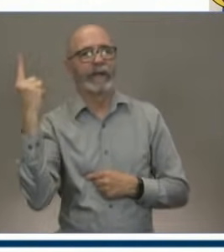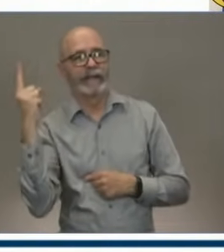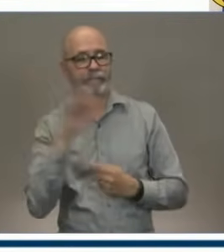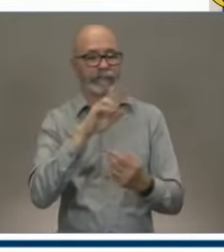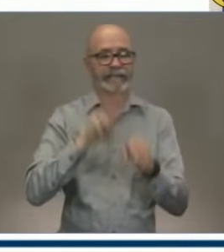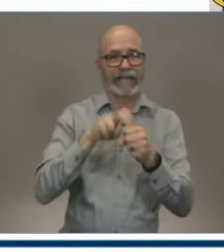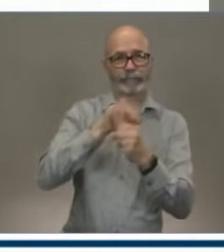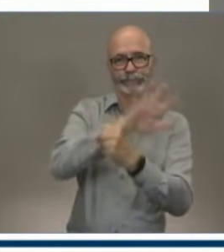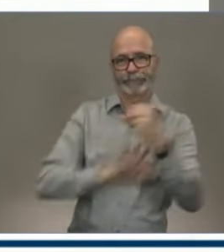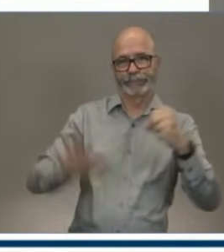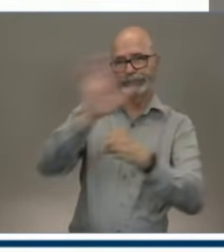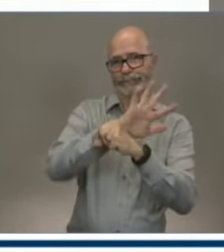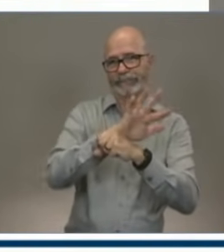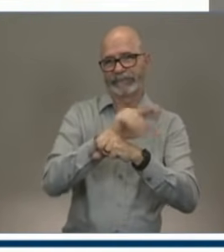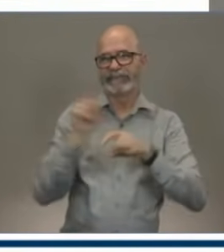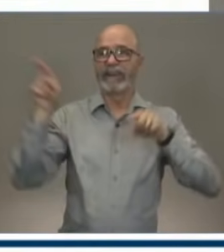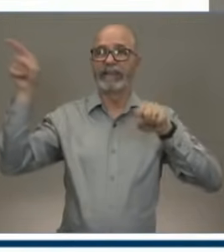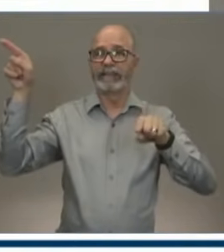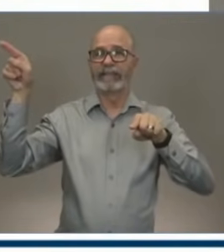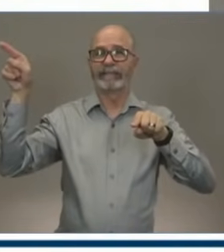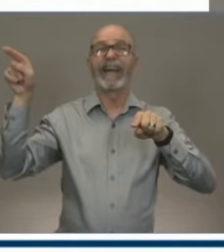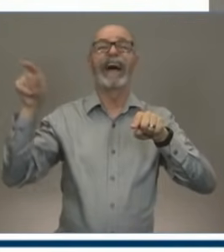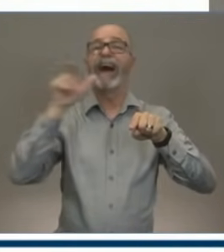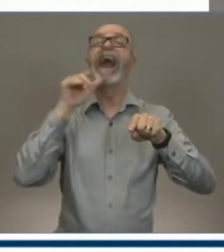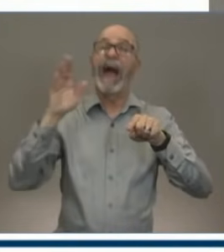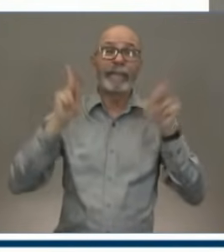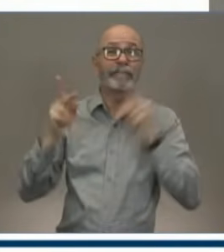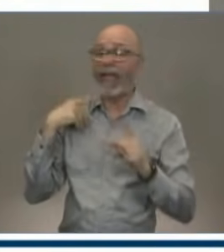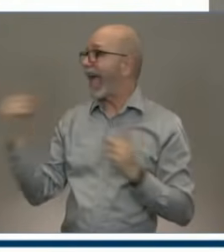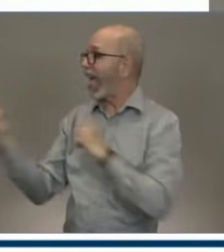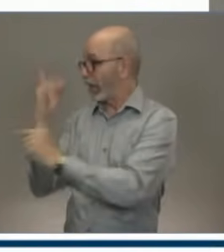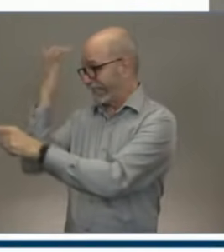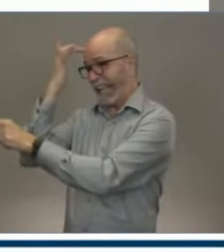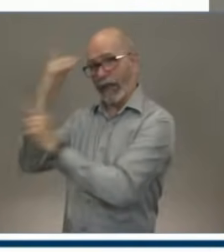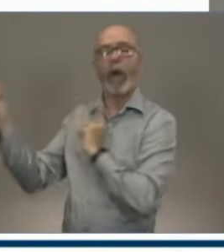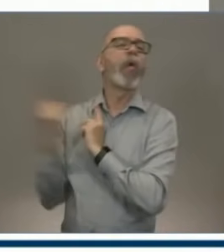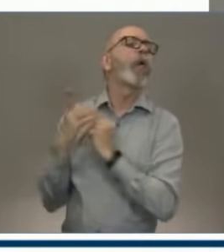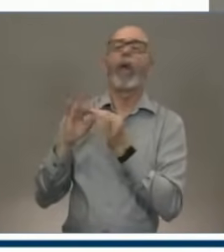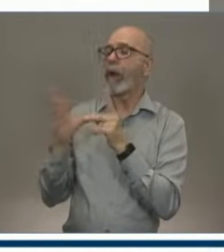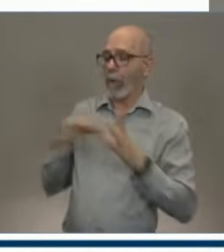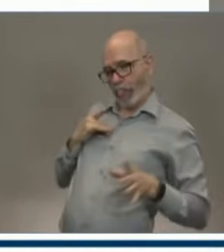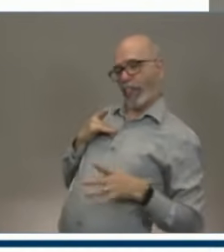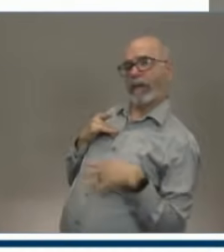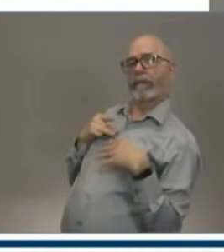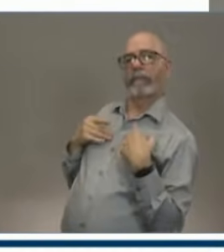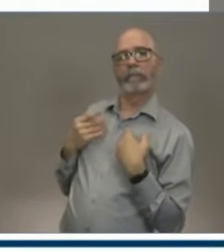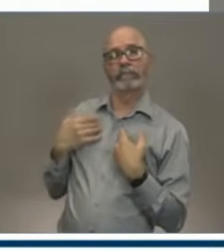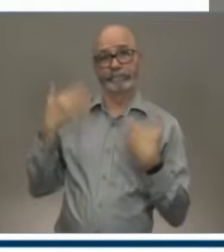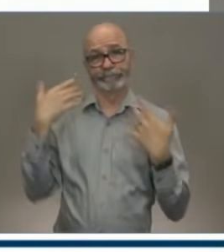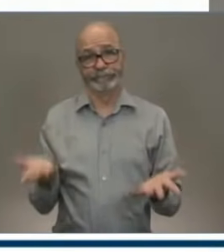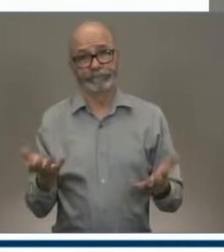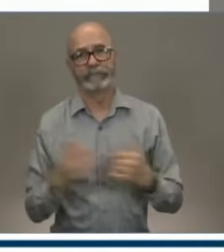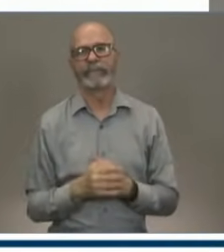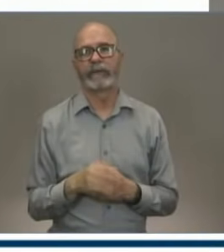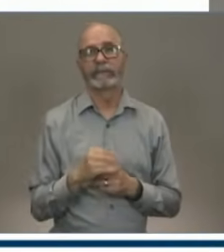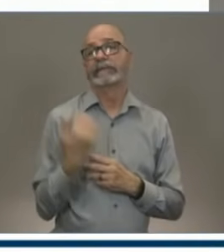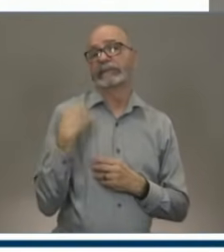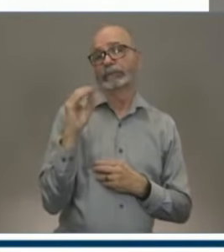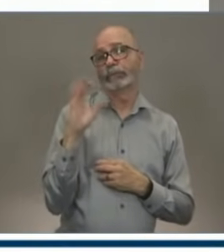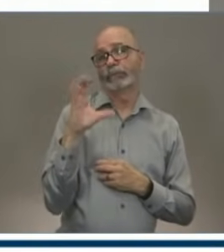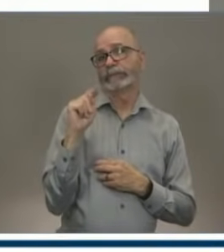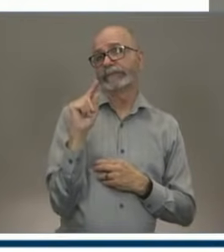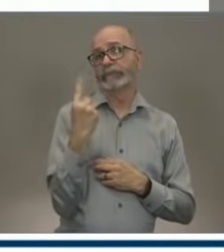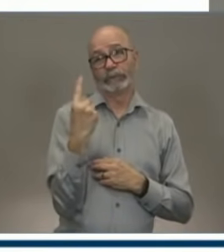close contacts of previously reported cases. So since October 1st, there have been 461 cases in